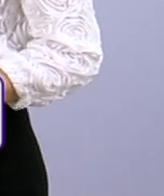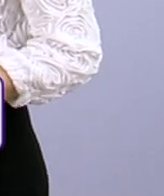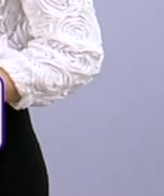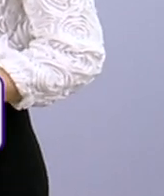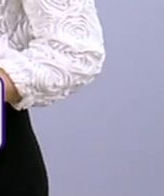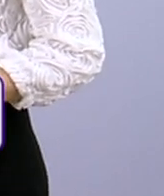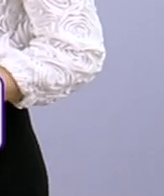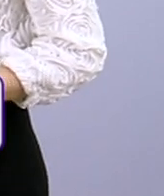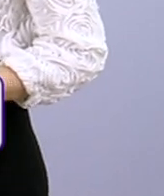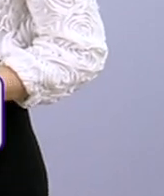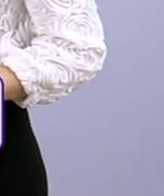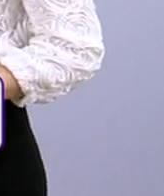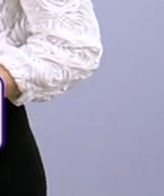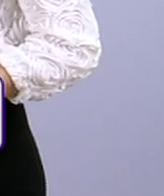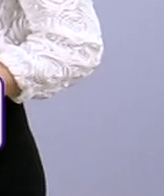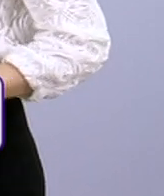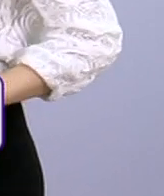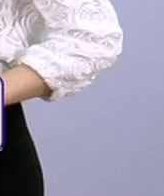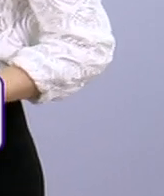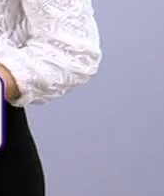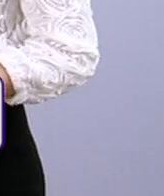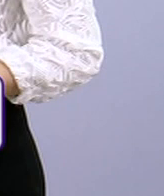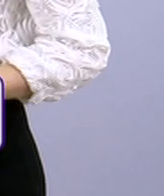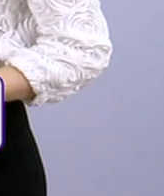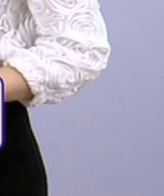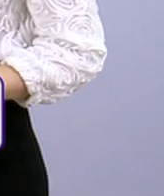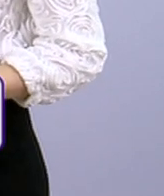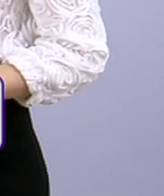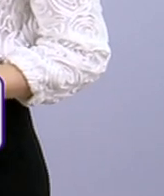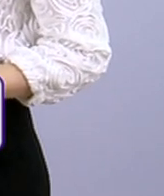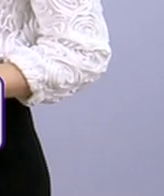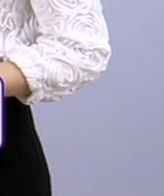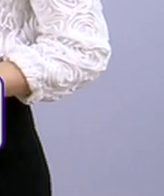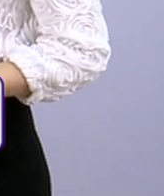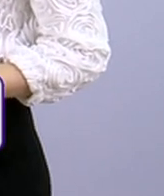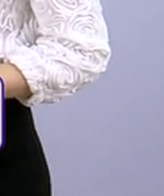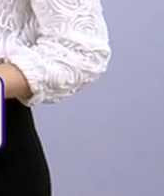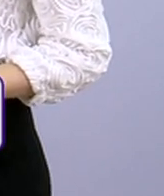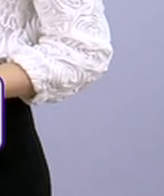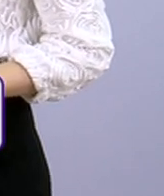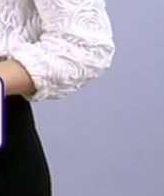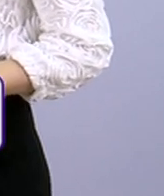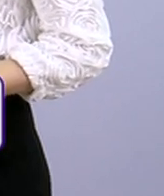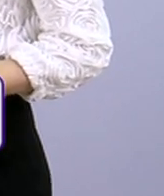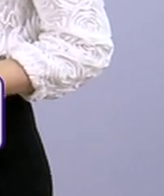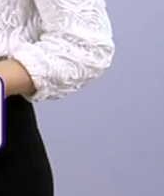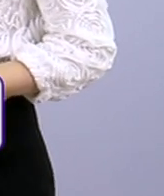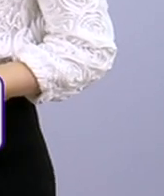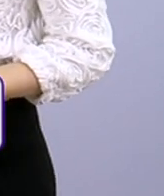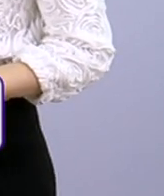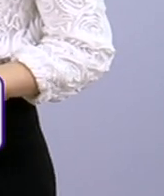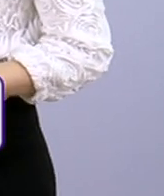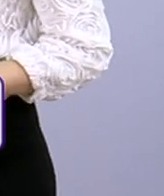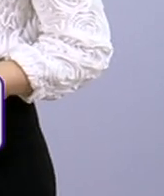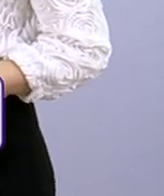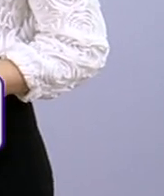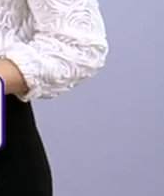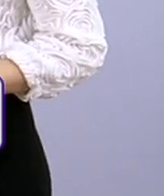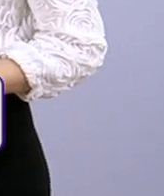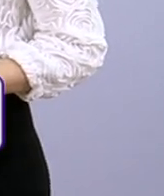computer because there is no electricity. Number two, you can't walk in the